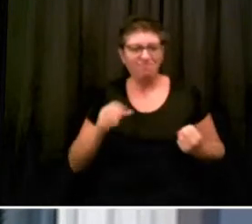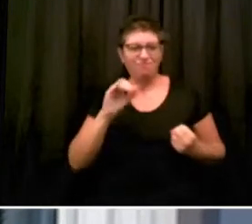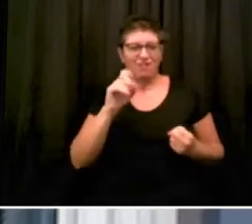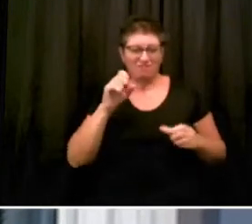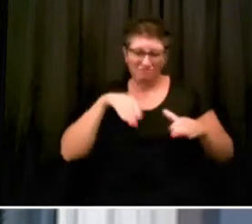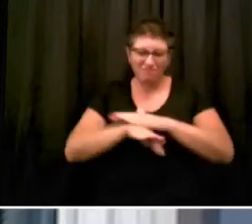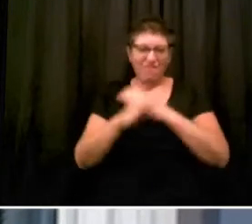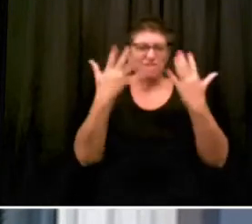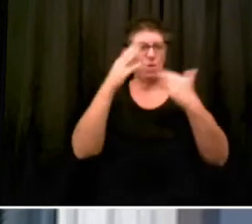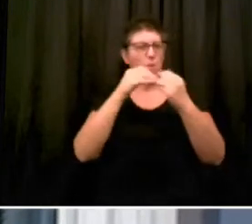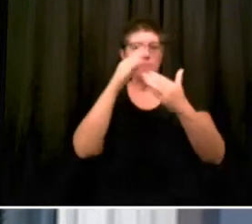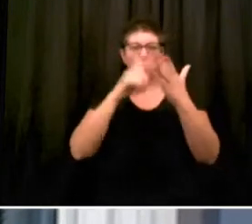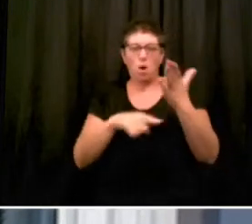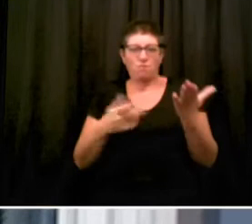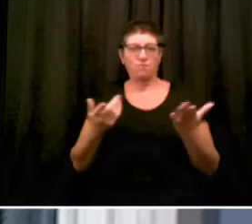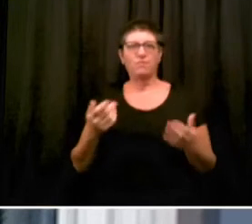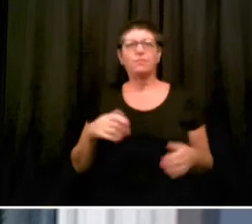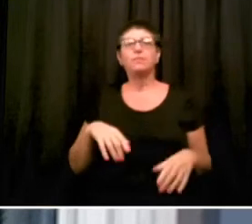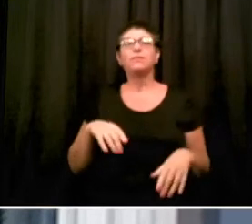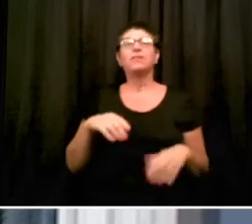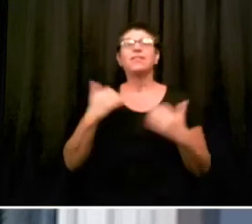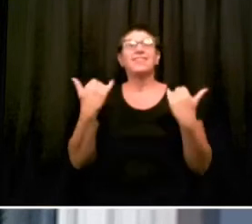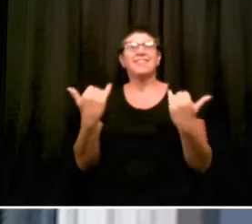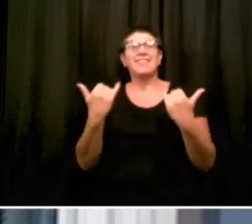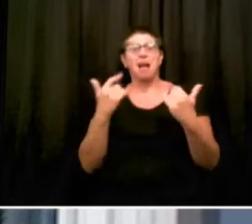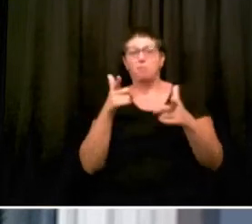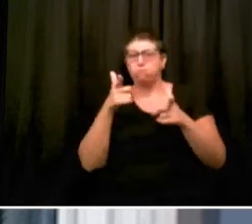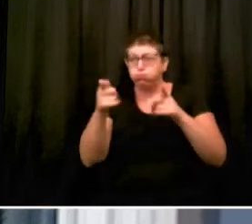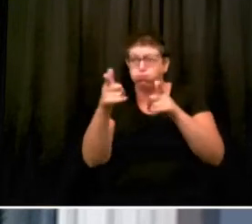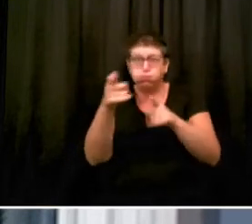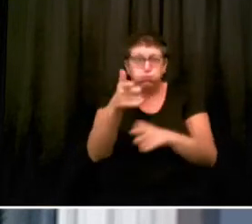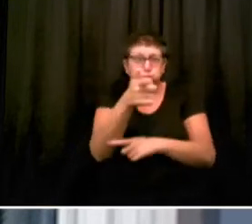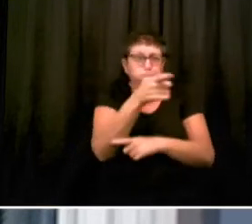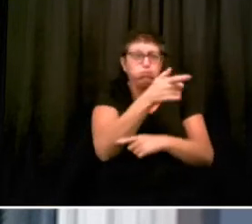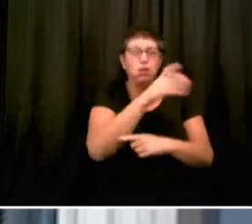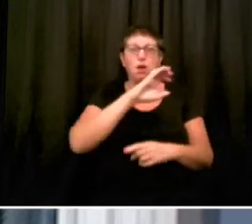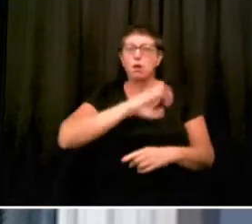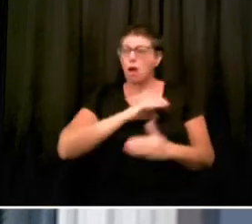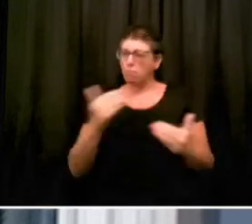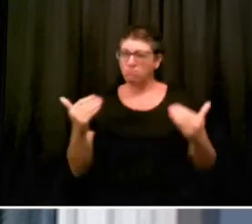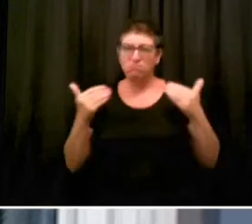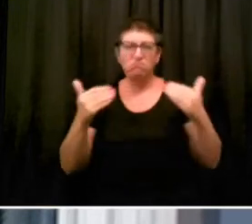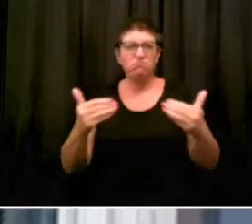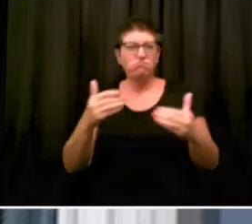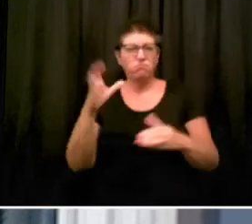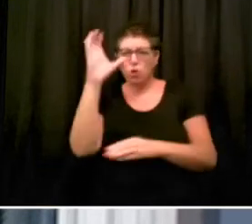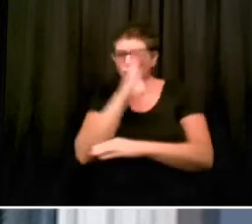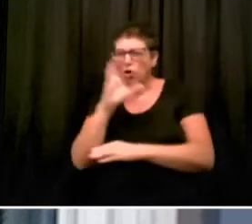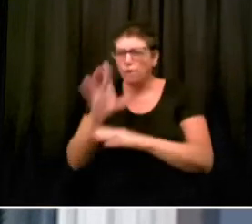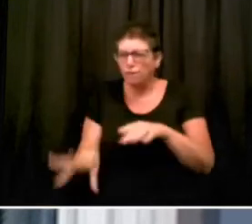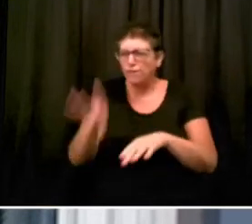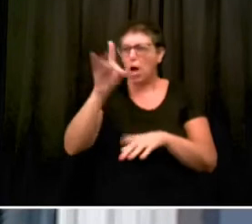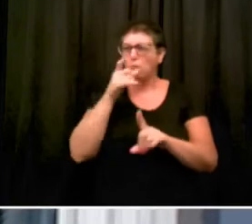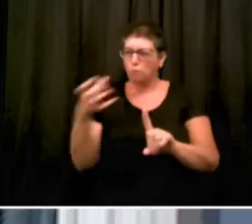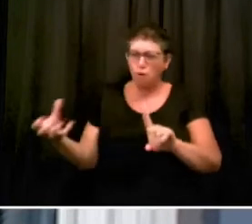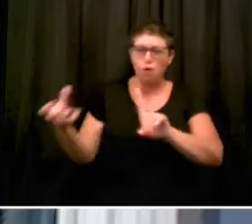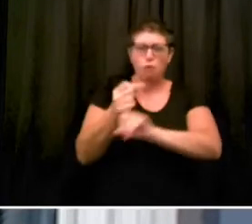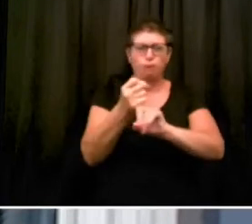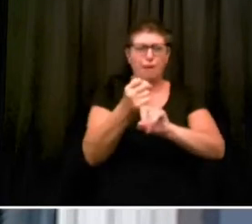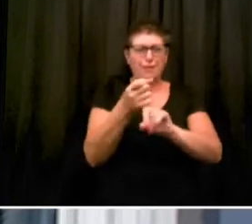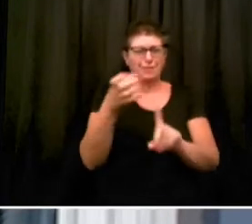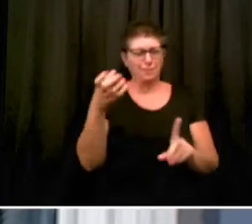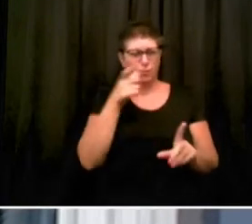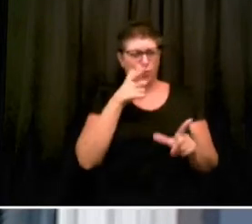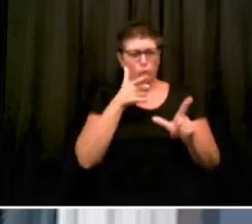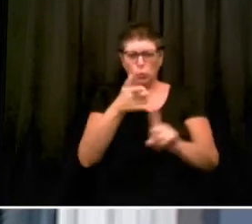Taking dangerous guns off the street, putting themselves into harm's way. What else they're doing is what they did on 96th and 1st yesterday,